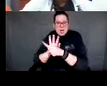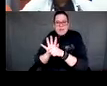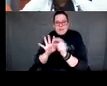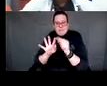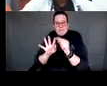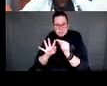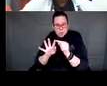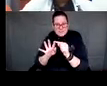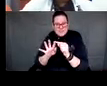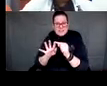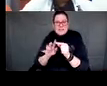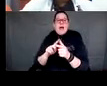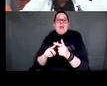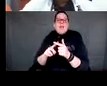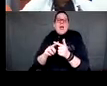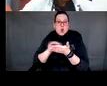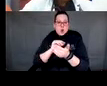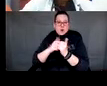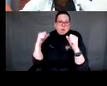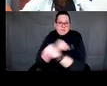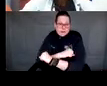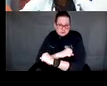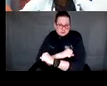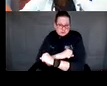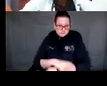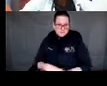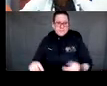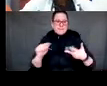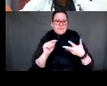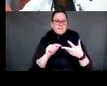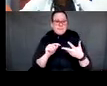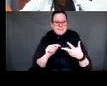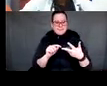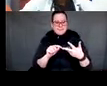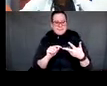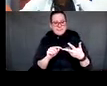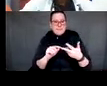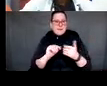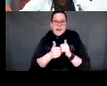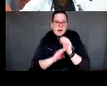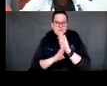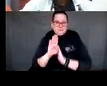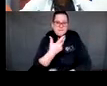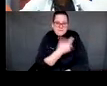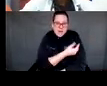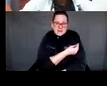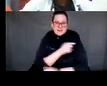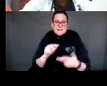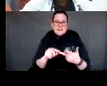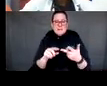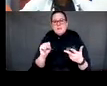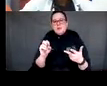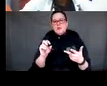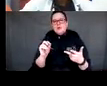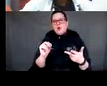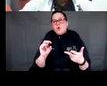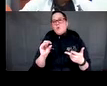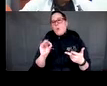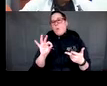immune response against the spike protein. And then the third way the vaccines are being made, and this is how the Sanofi and